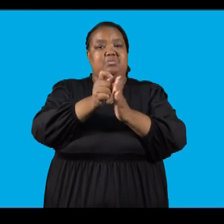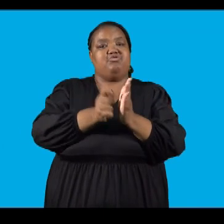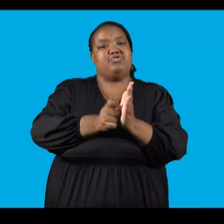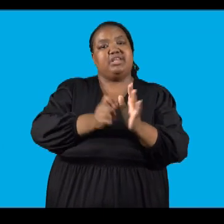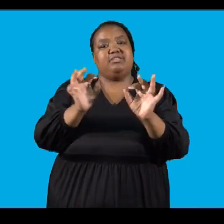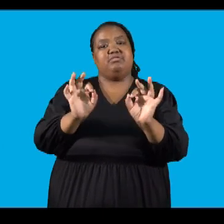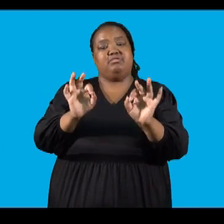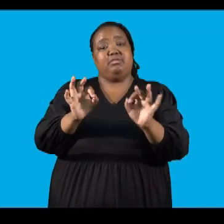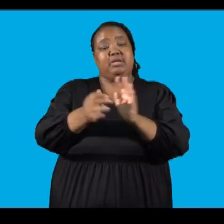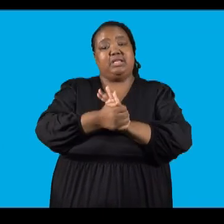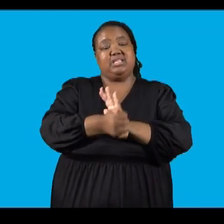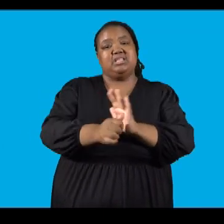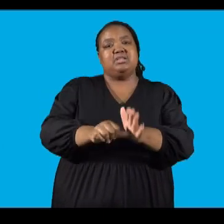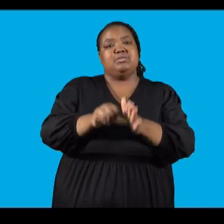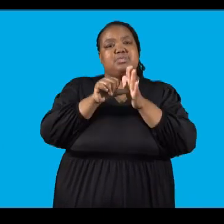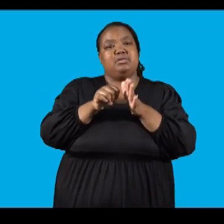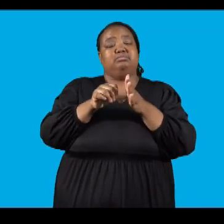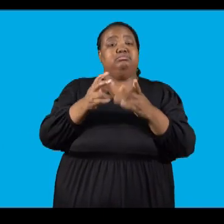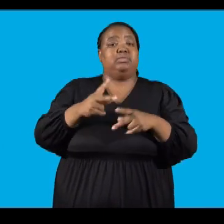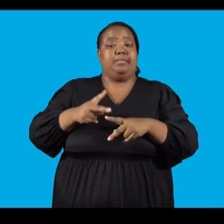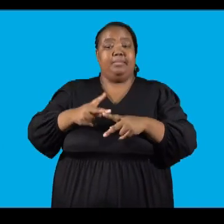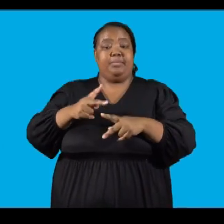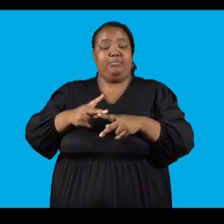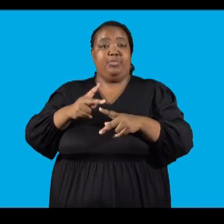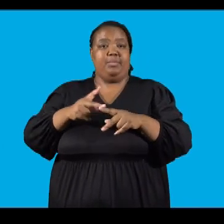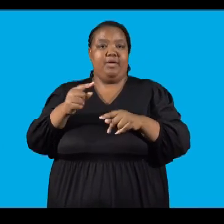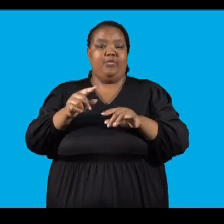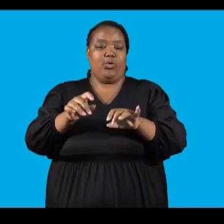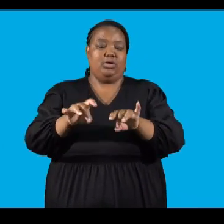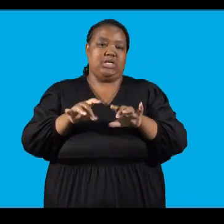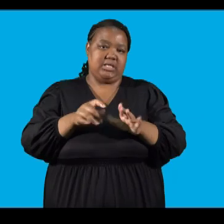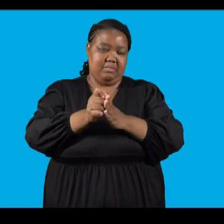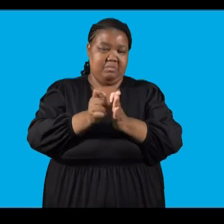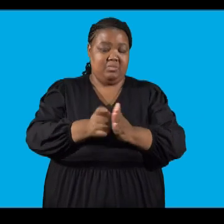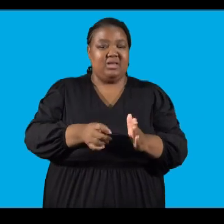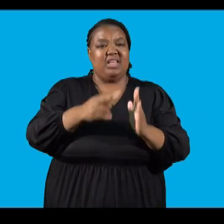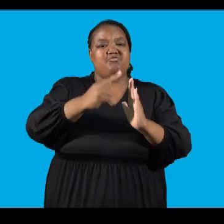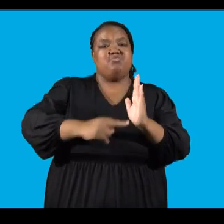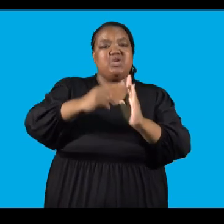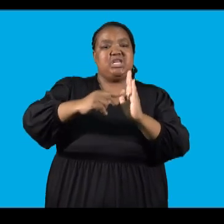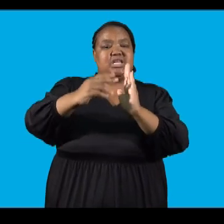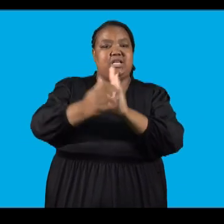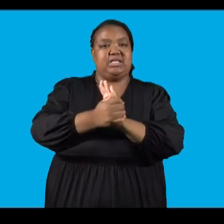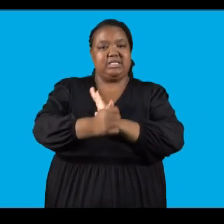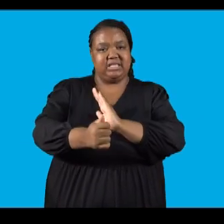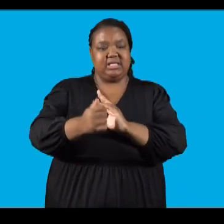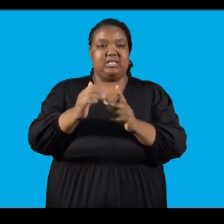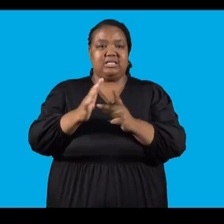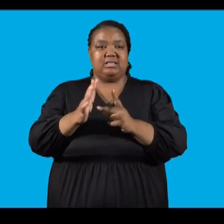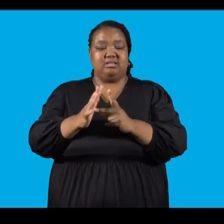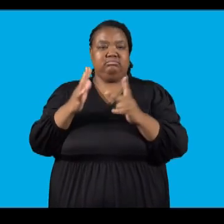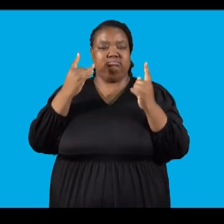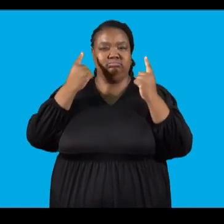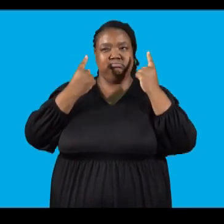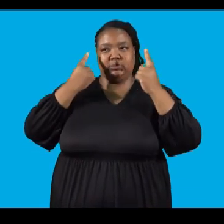writing competencies, very important skills as you prepare yourself for the exam. Reading skills,